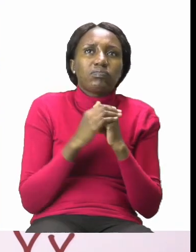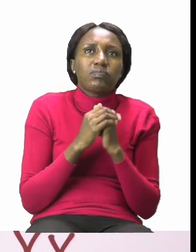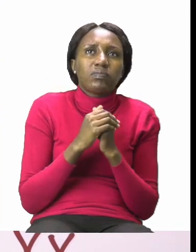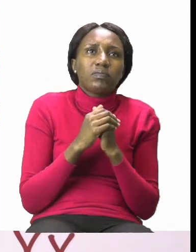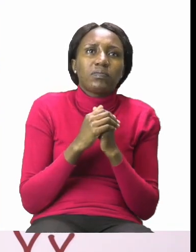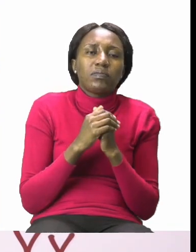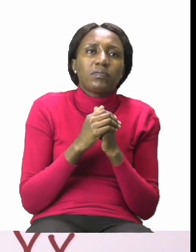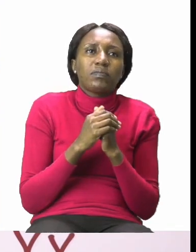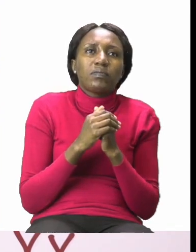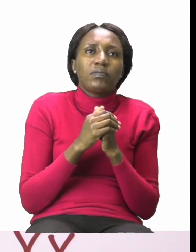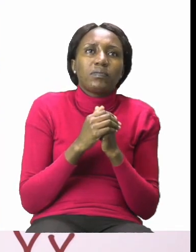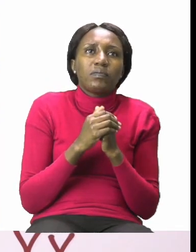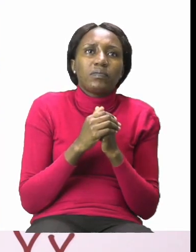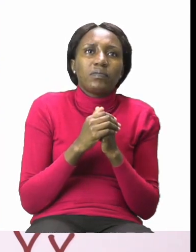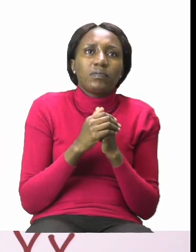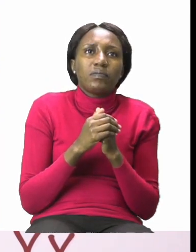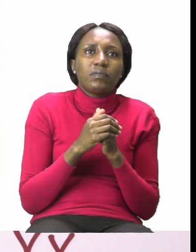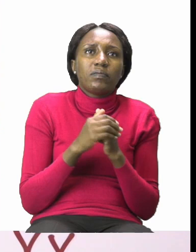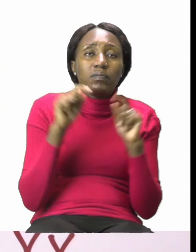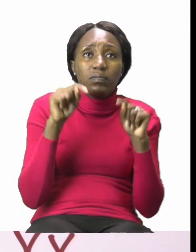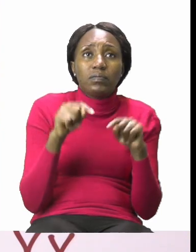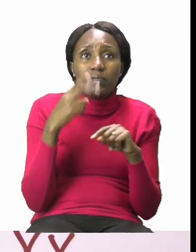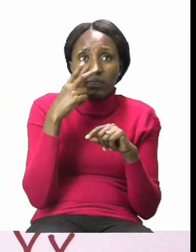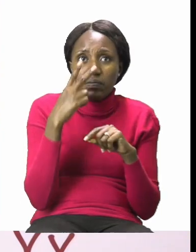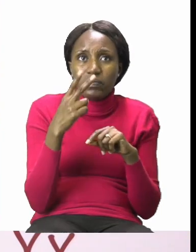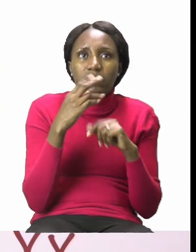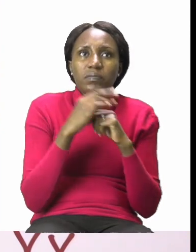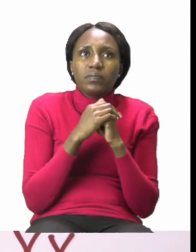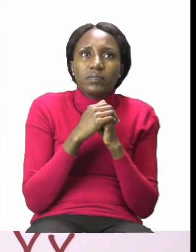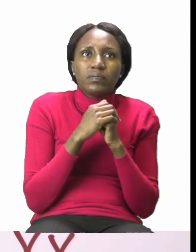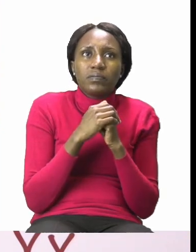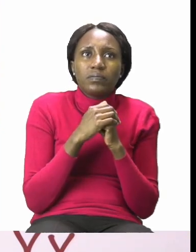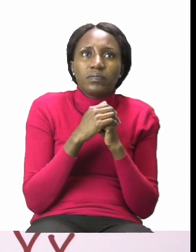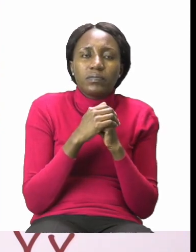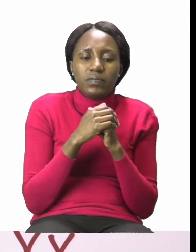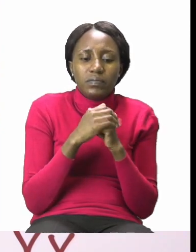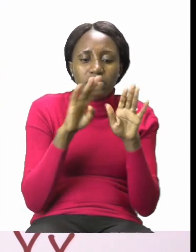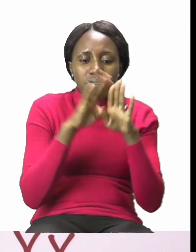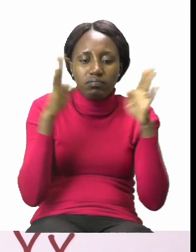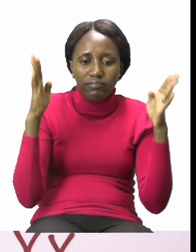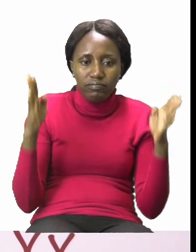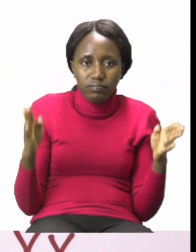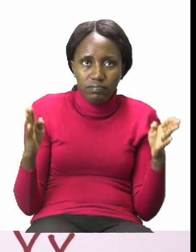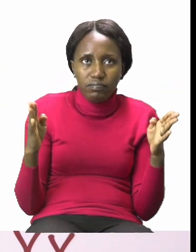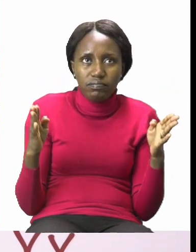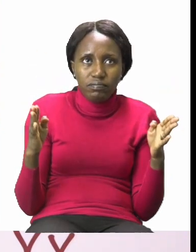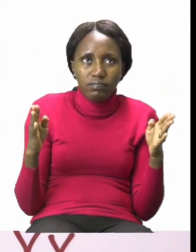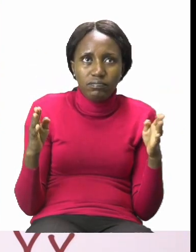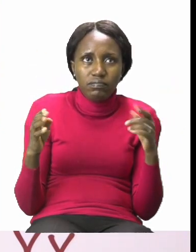look at your items. In this case, we have tables. We have